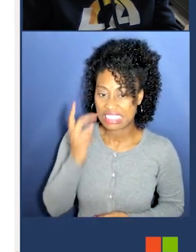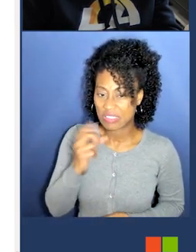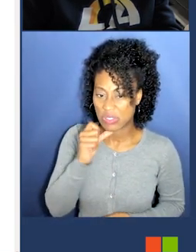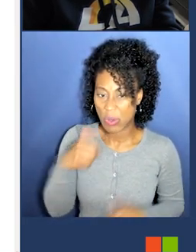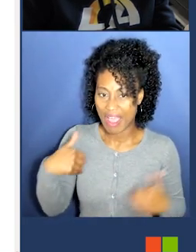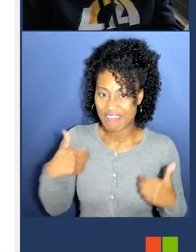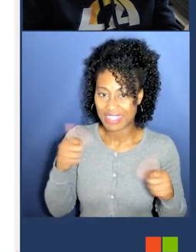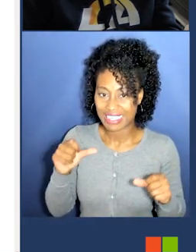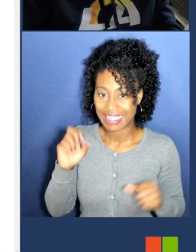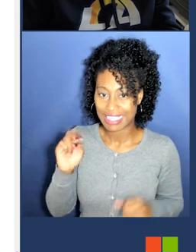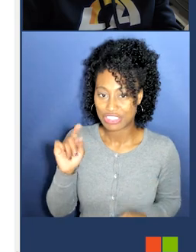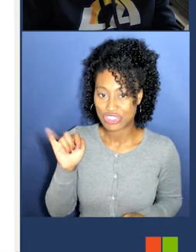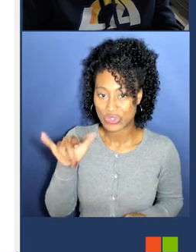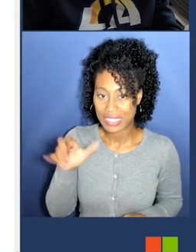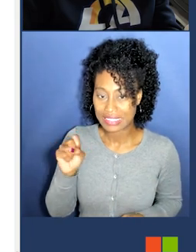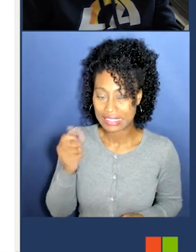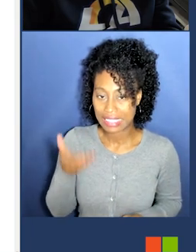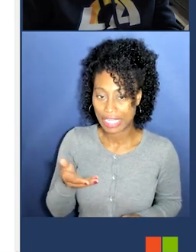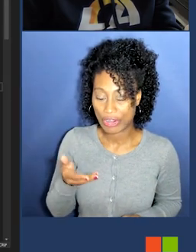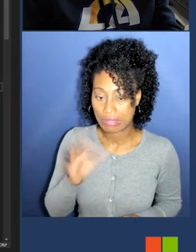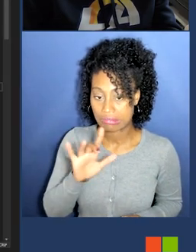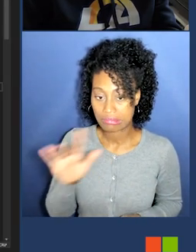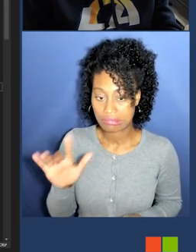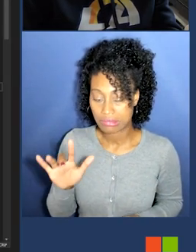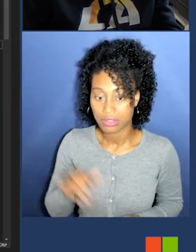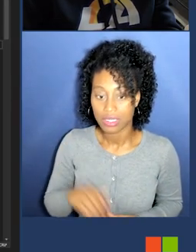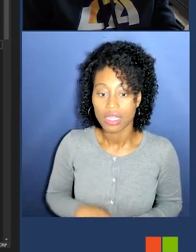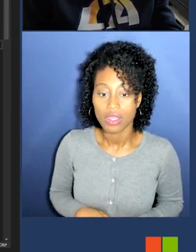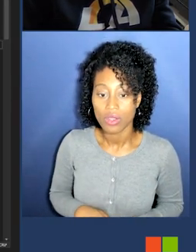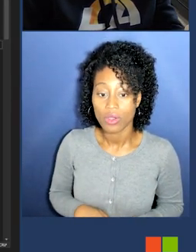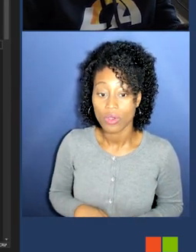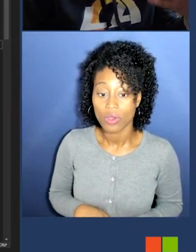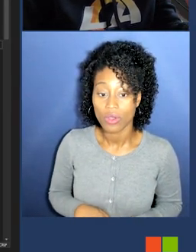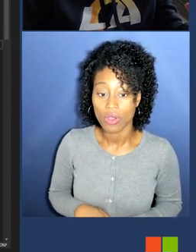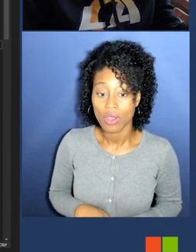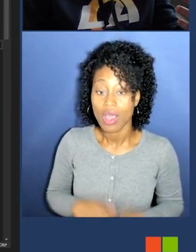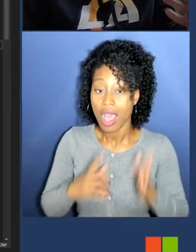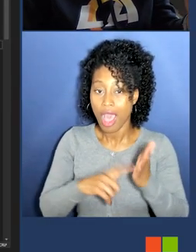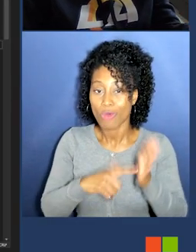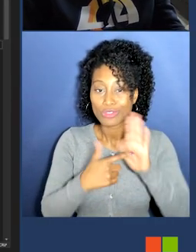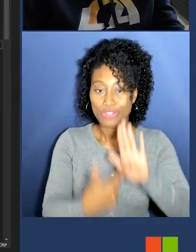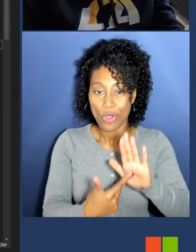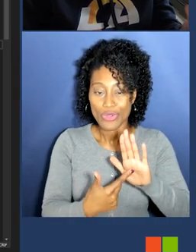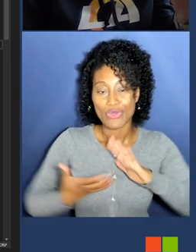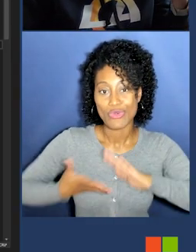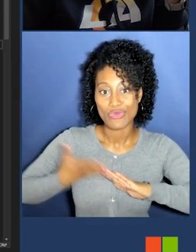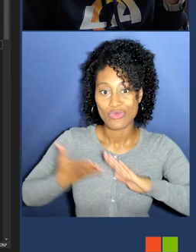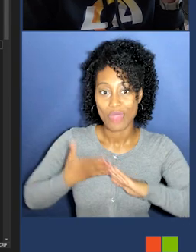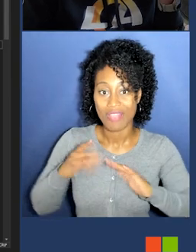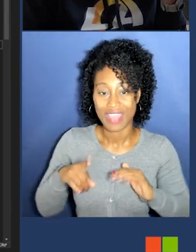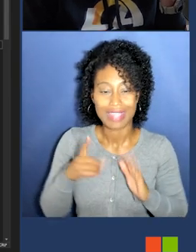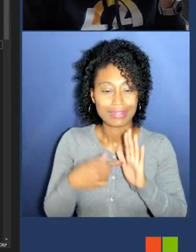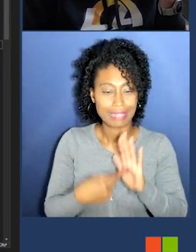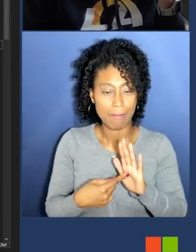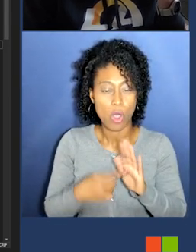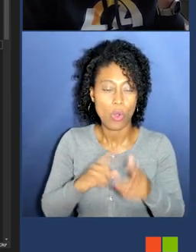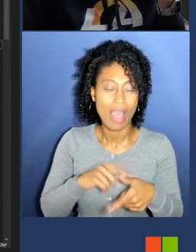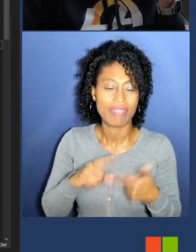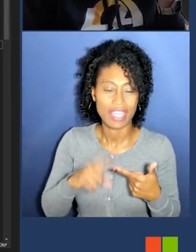any entries here. So once I show you the actual running demo, we'll see it in here.